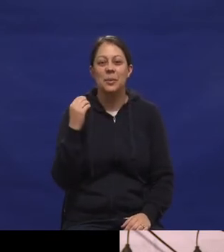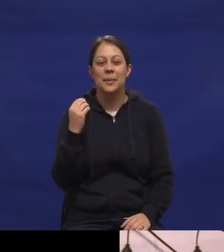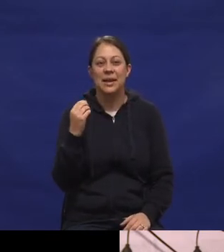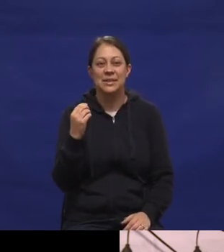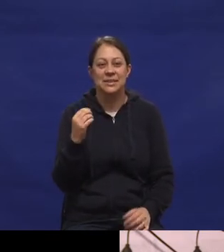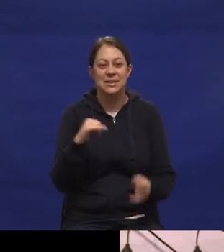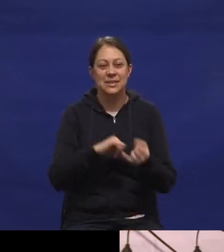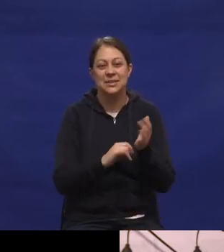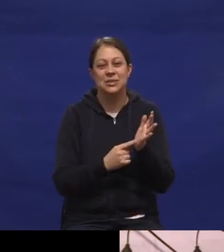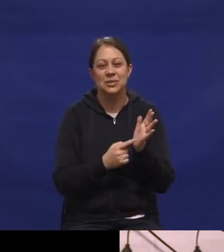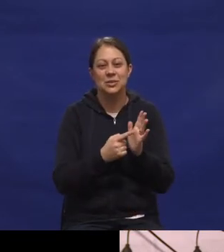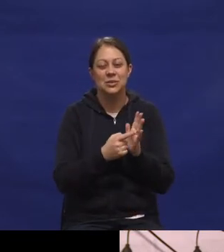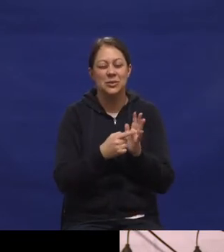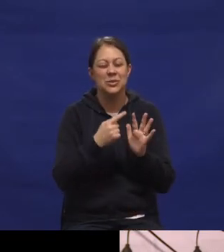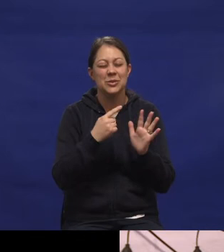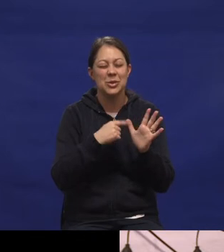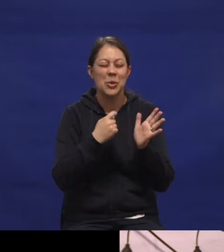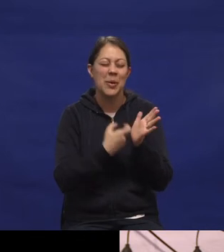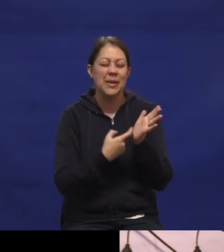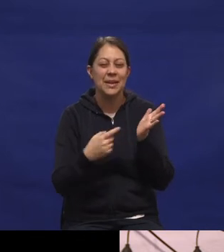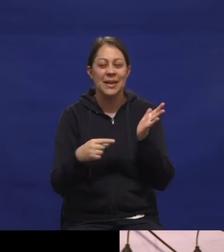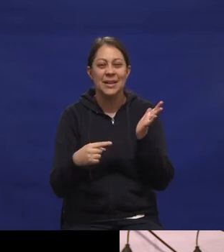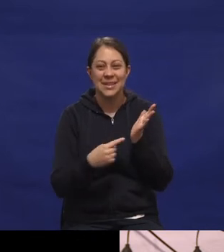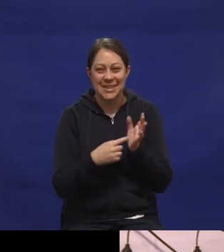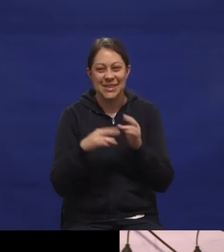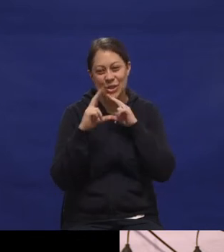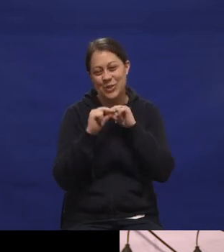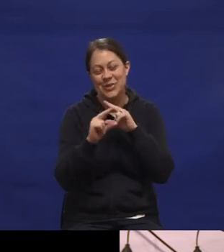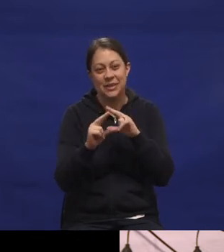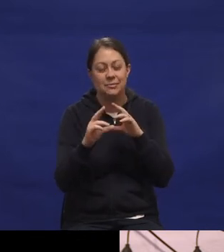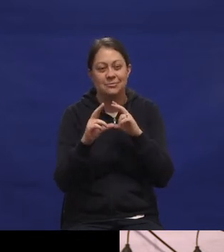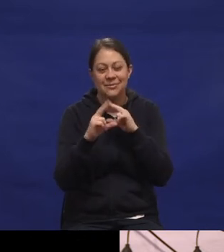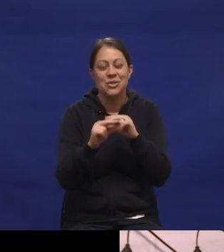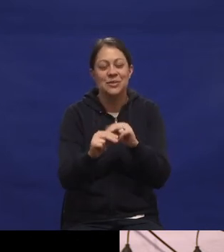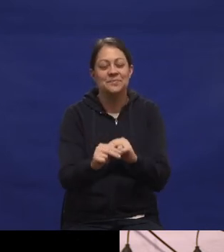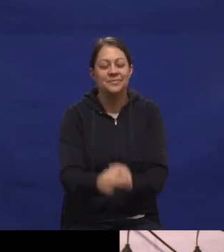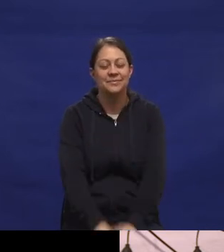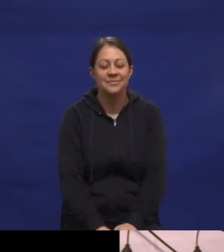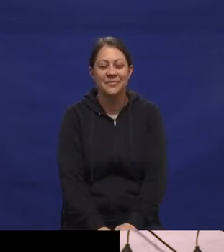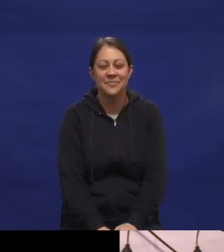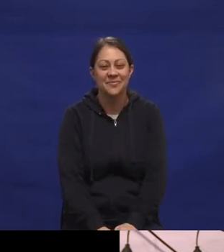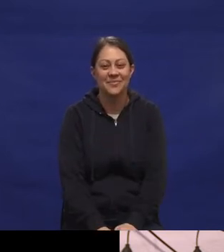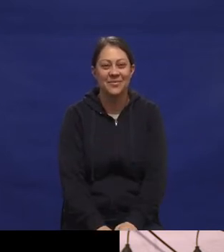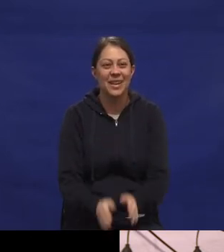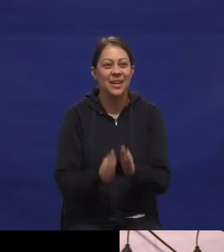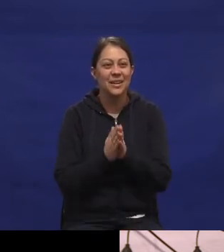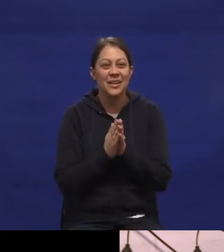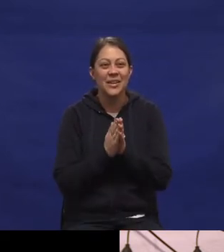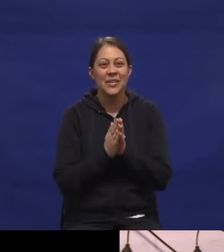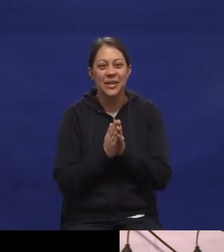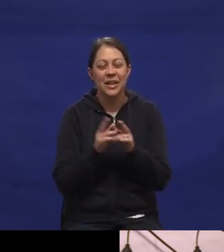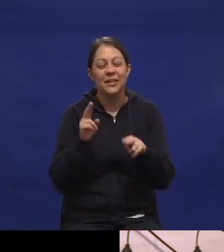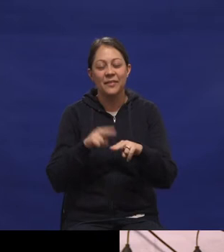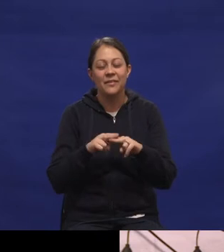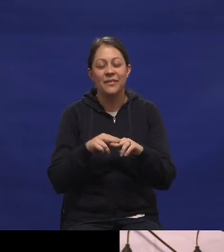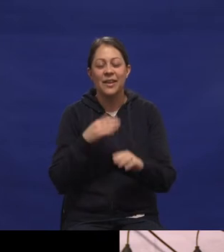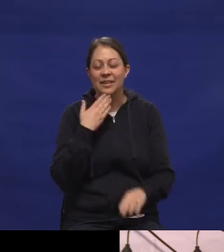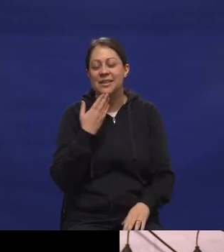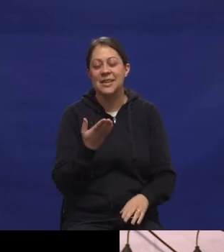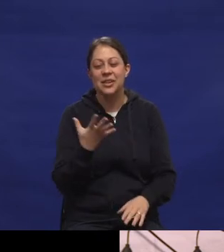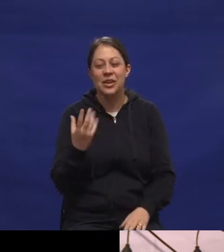this evening. So, Father, I just thank you for our church family. I thank you for friends that have joined us from around the world this